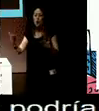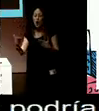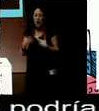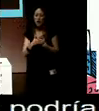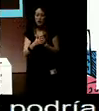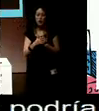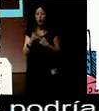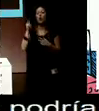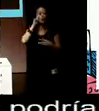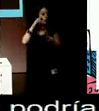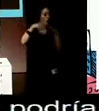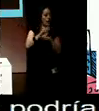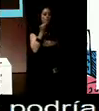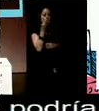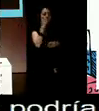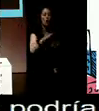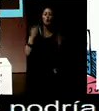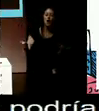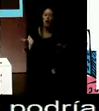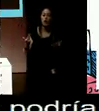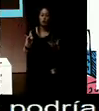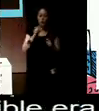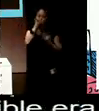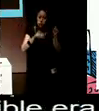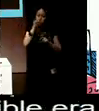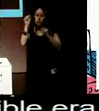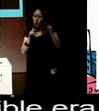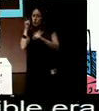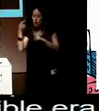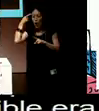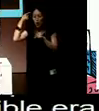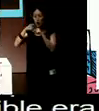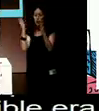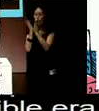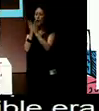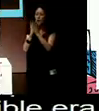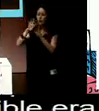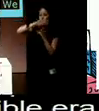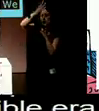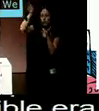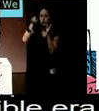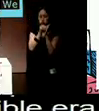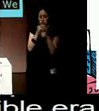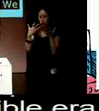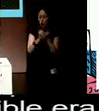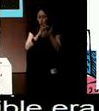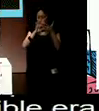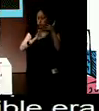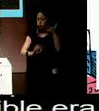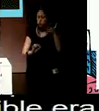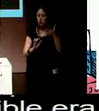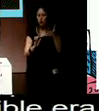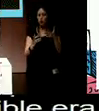want to see how much accessible services are already available